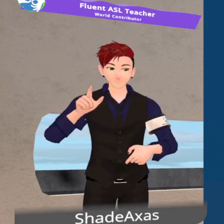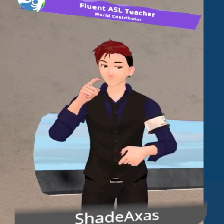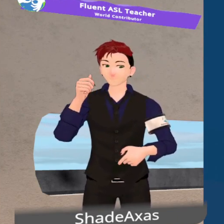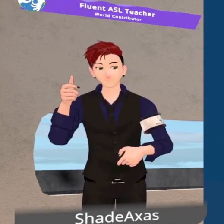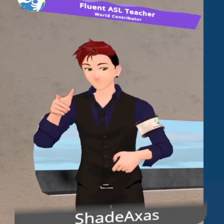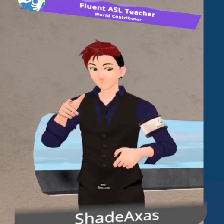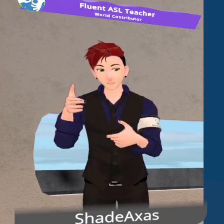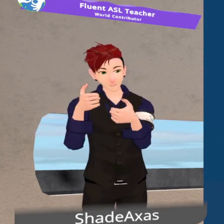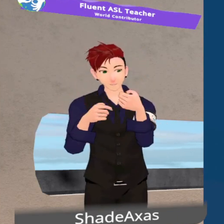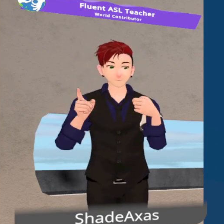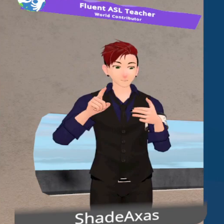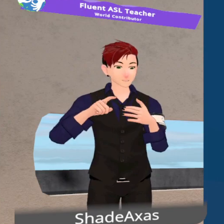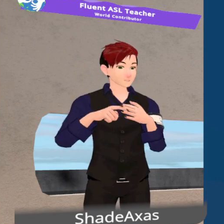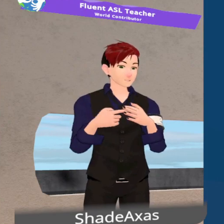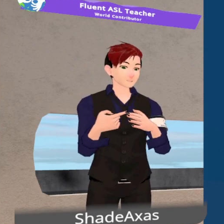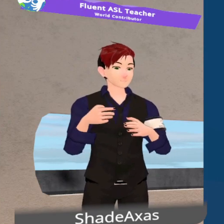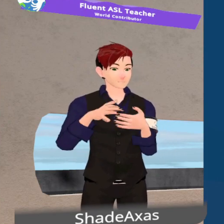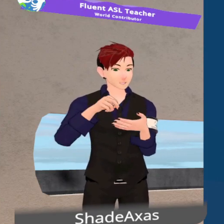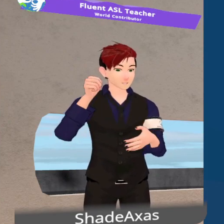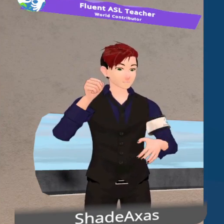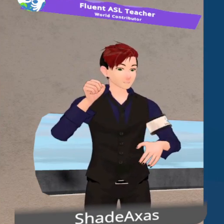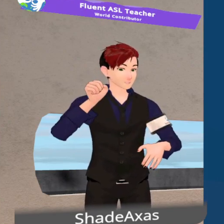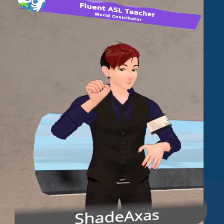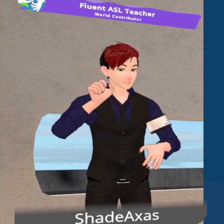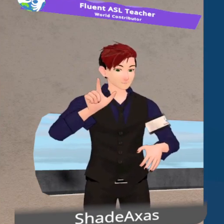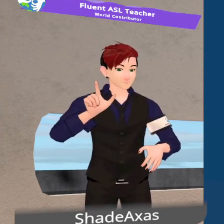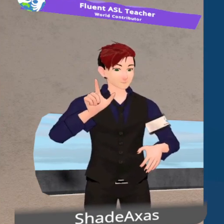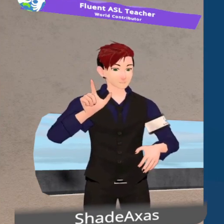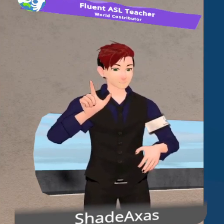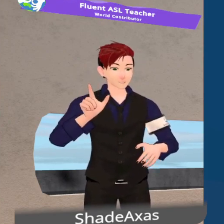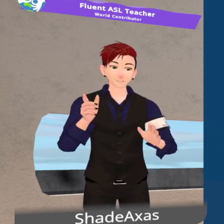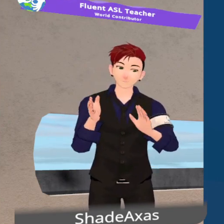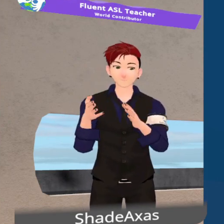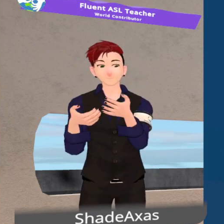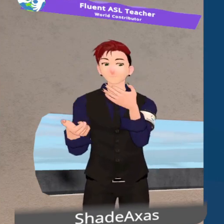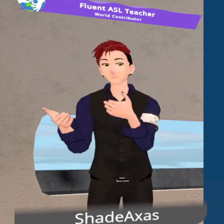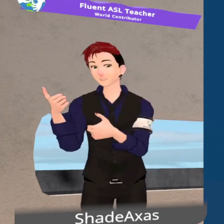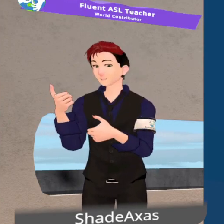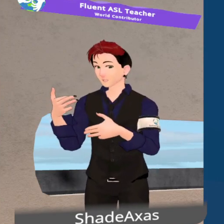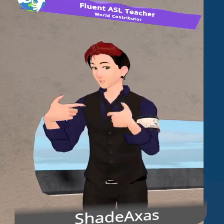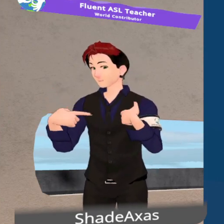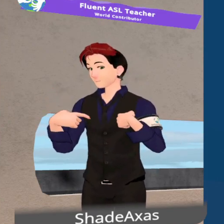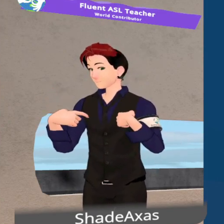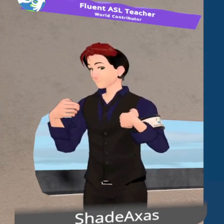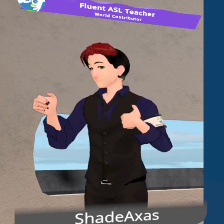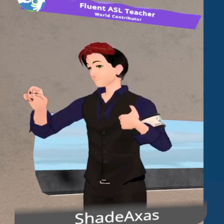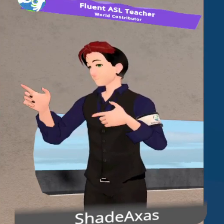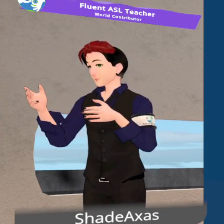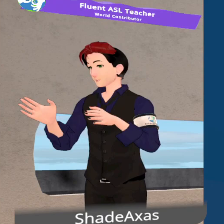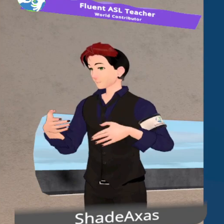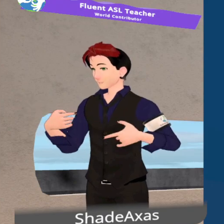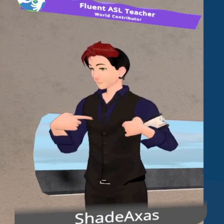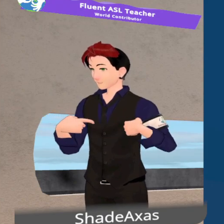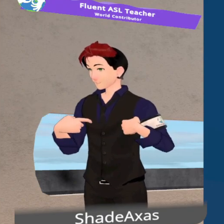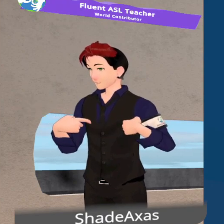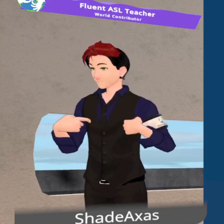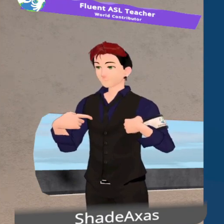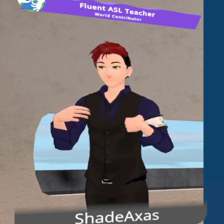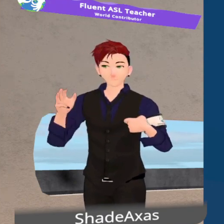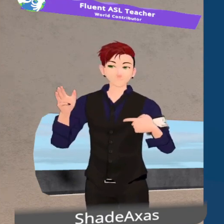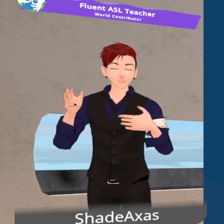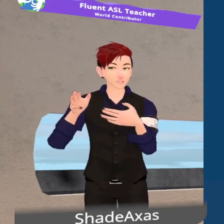ASL. Because anybody who starts learning ASL, and again, I'm an ASL